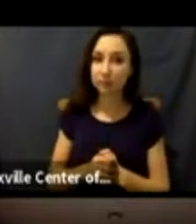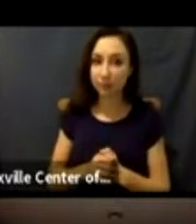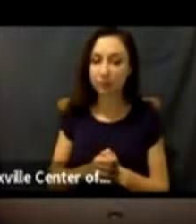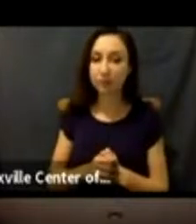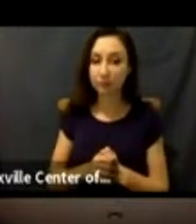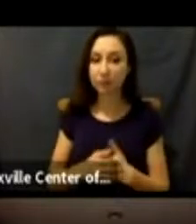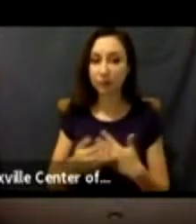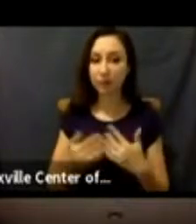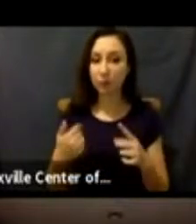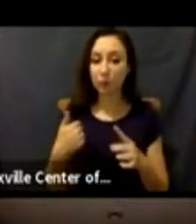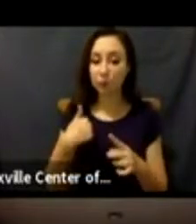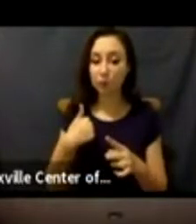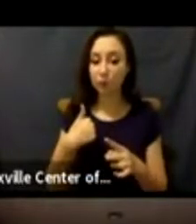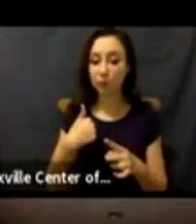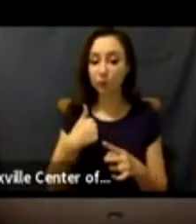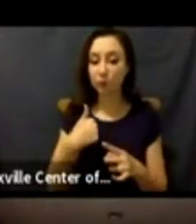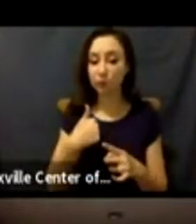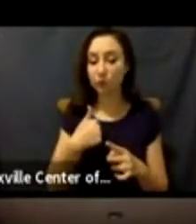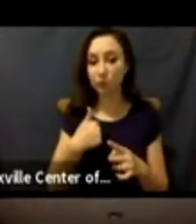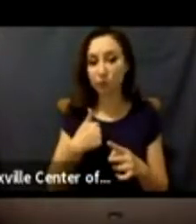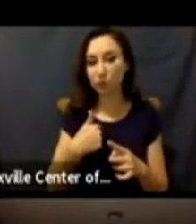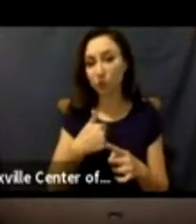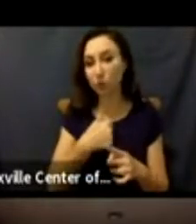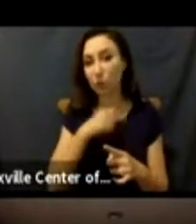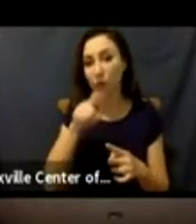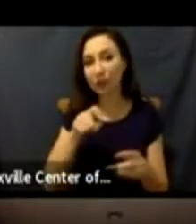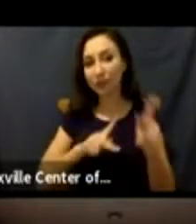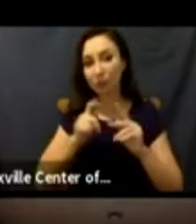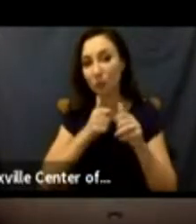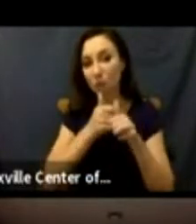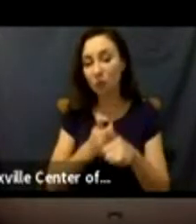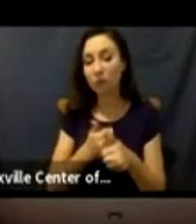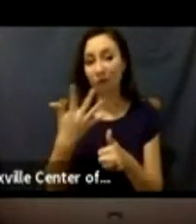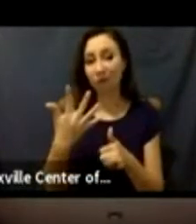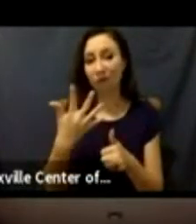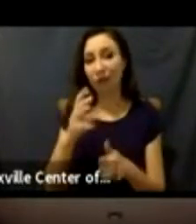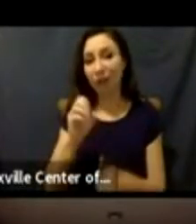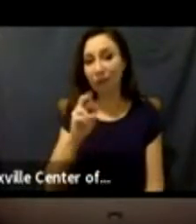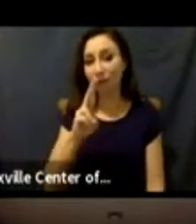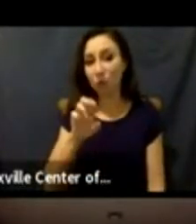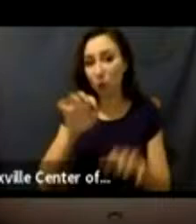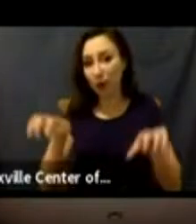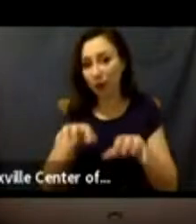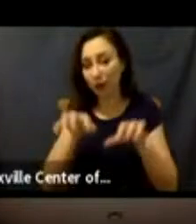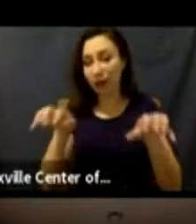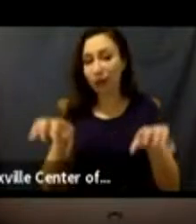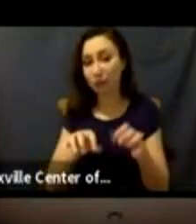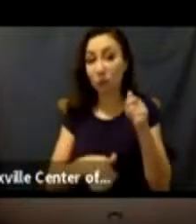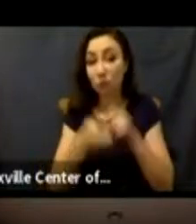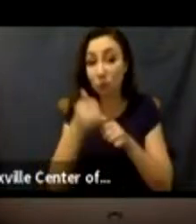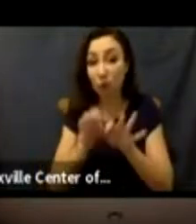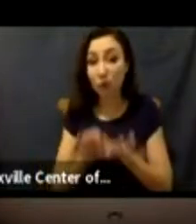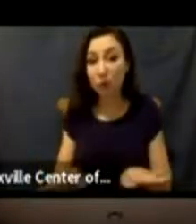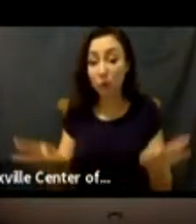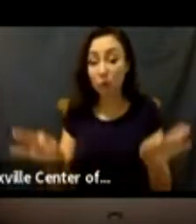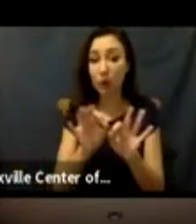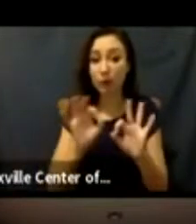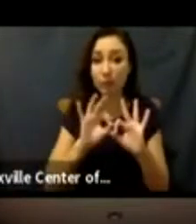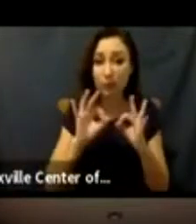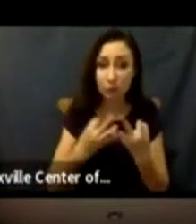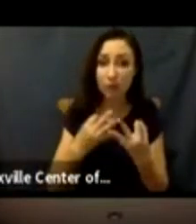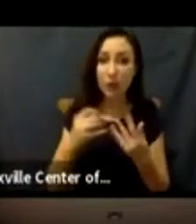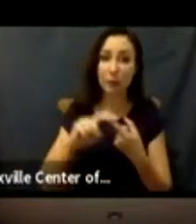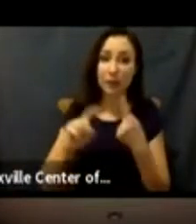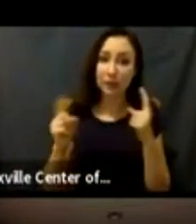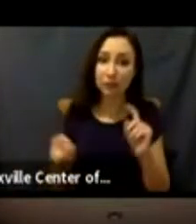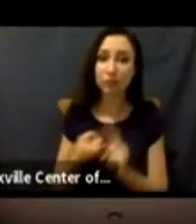need people to do the 5 core actions, even when, and this is the most important, with your families and your friends, especially